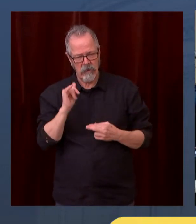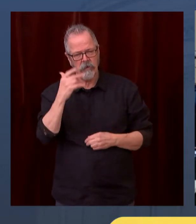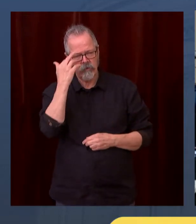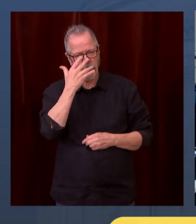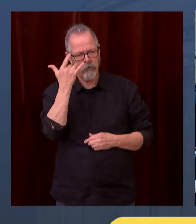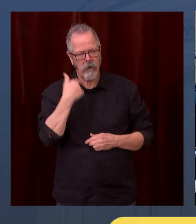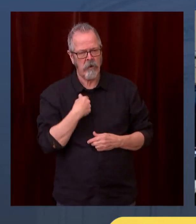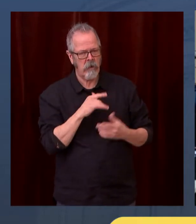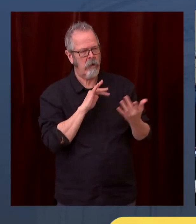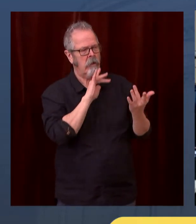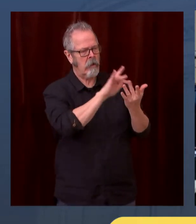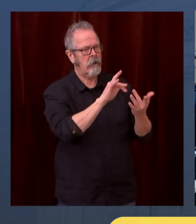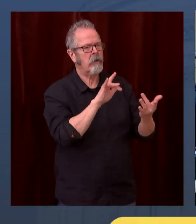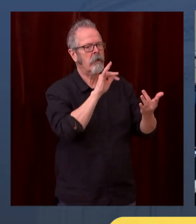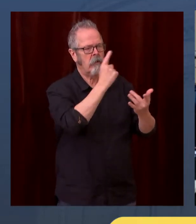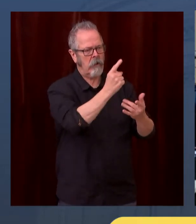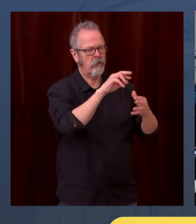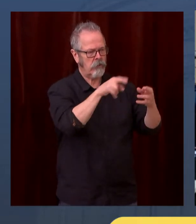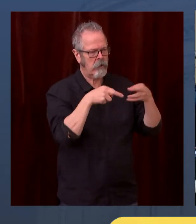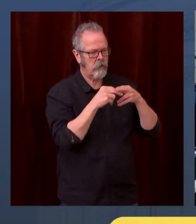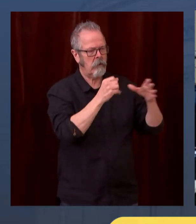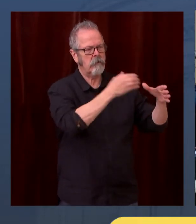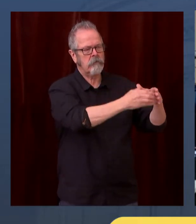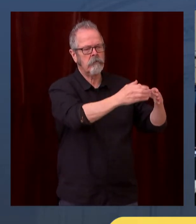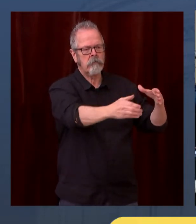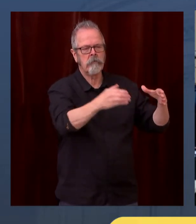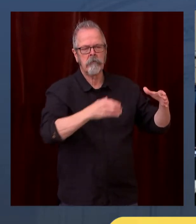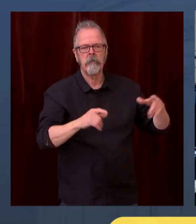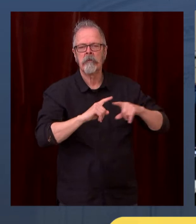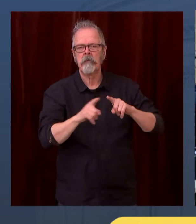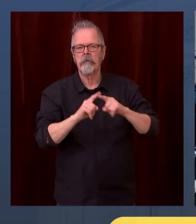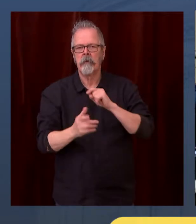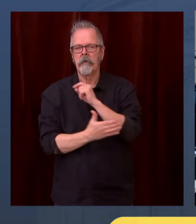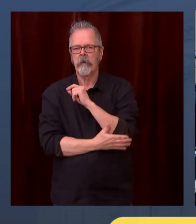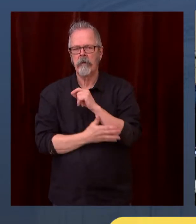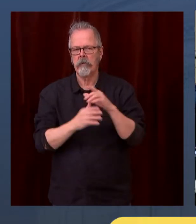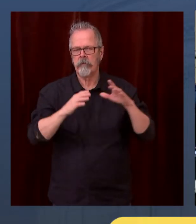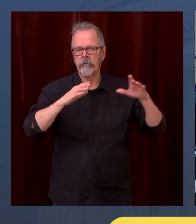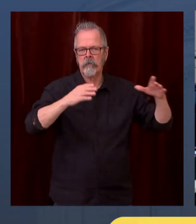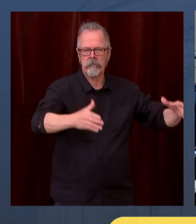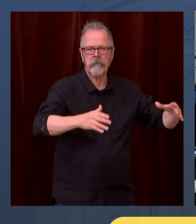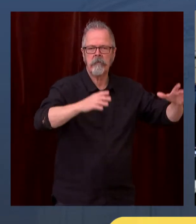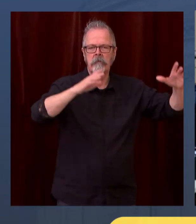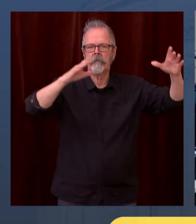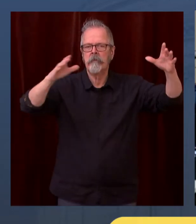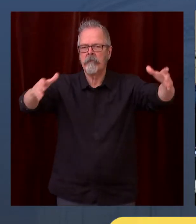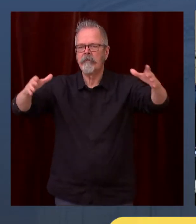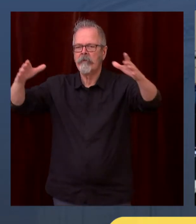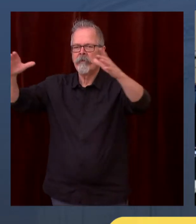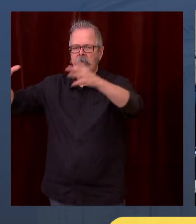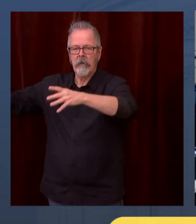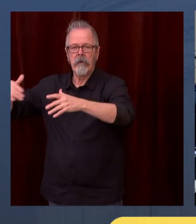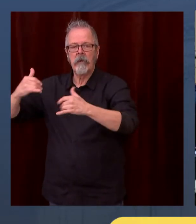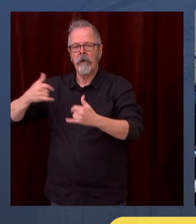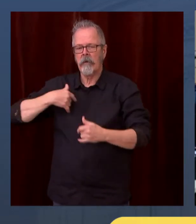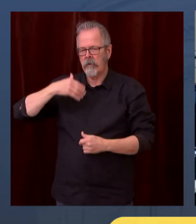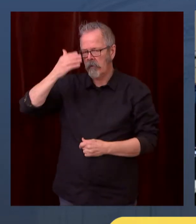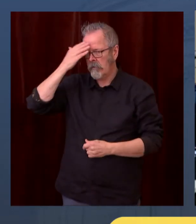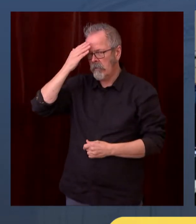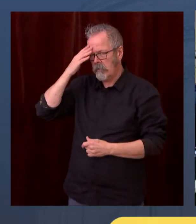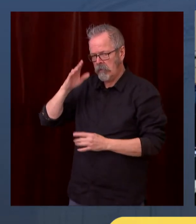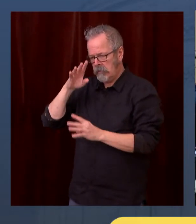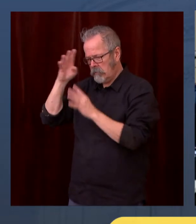so important to leverage those longstanding existing regions for the most part when we crafted our reopening plan.